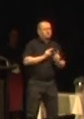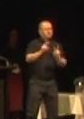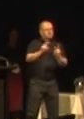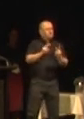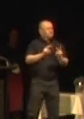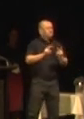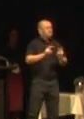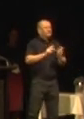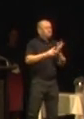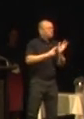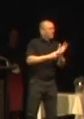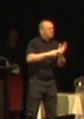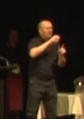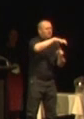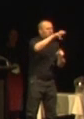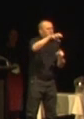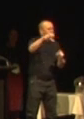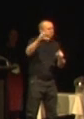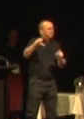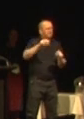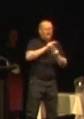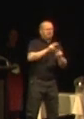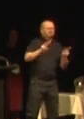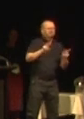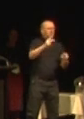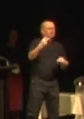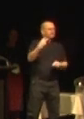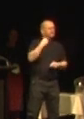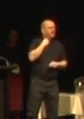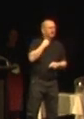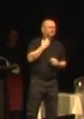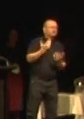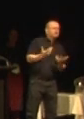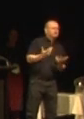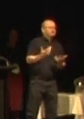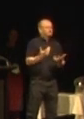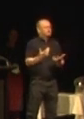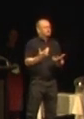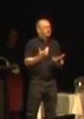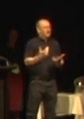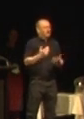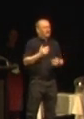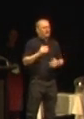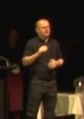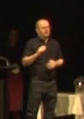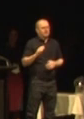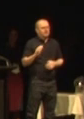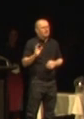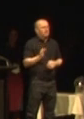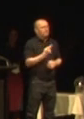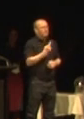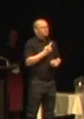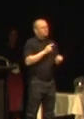And everybody's looking for a ninja move. Everyone's looking to cut the knot somehow, to be peer-to-peer in a gov-to-gov